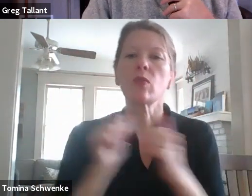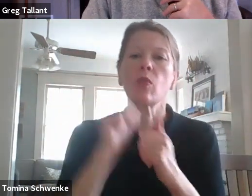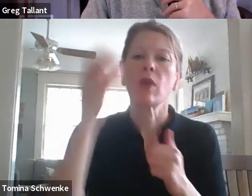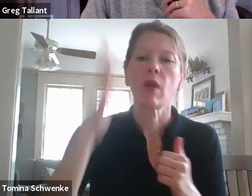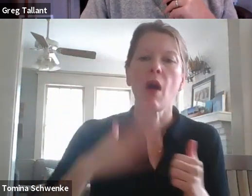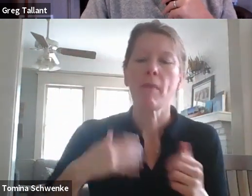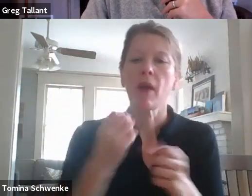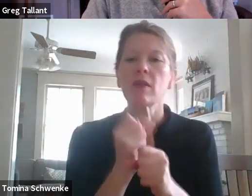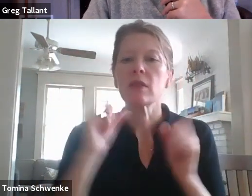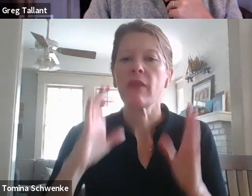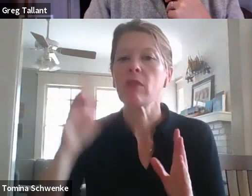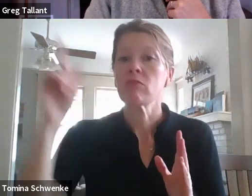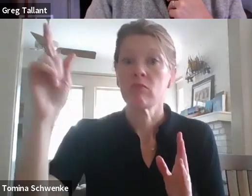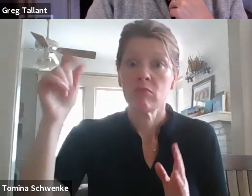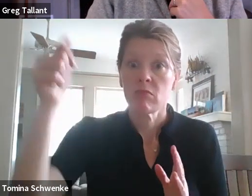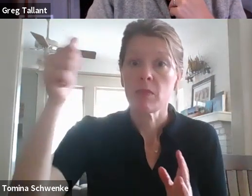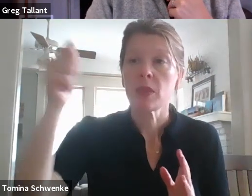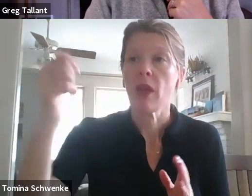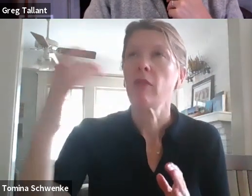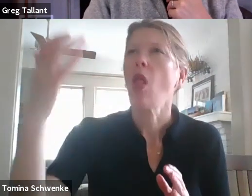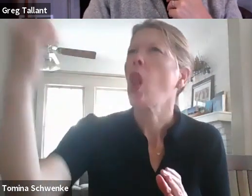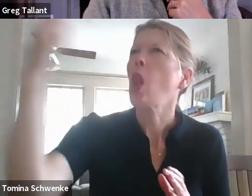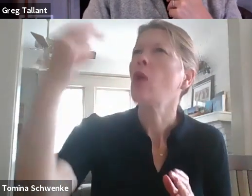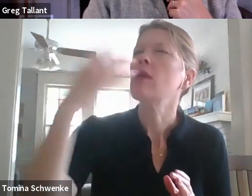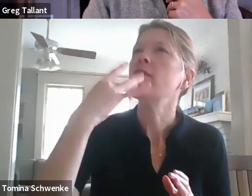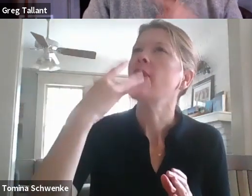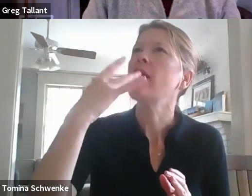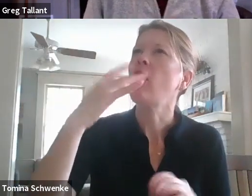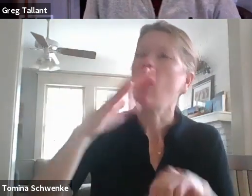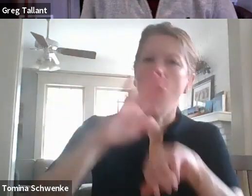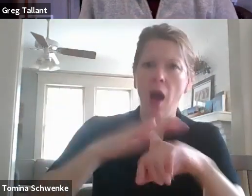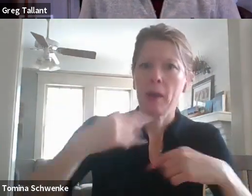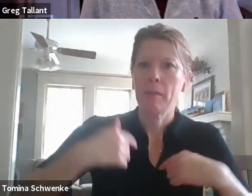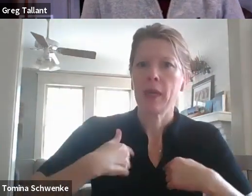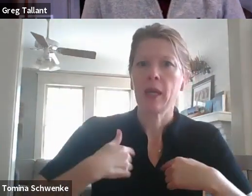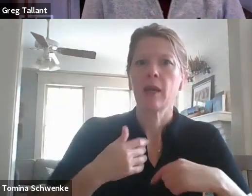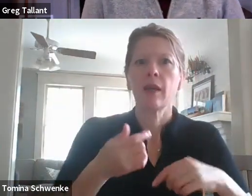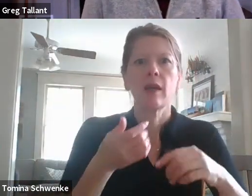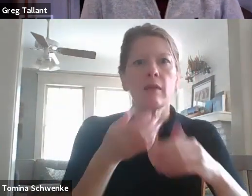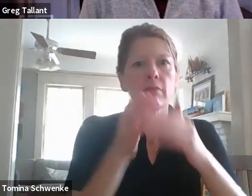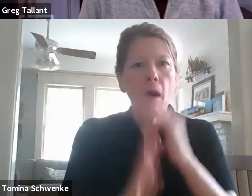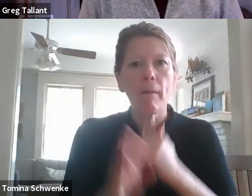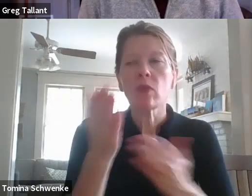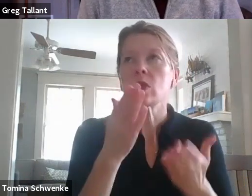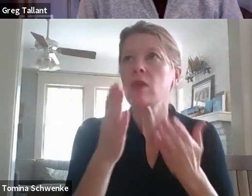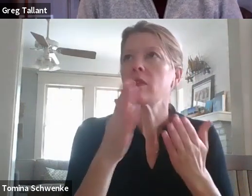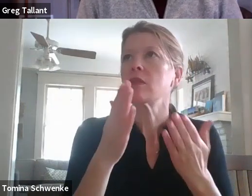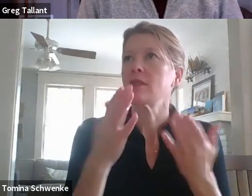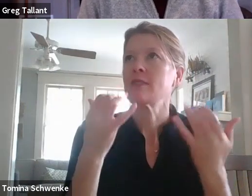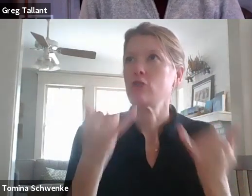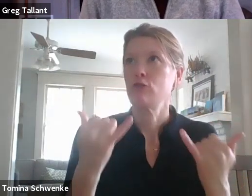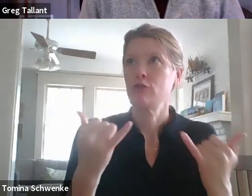For he has looked with favor on his lowly servant. From this day, all generations will call me